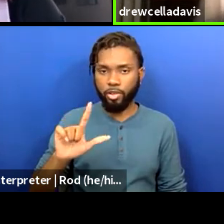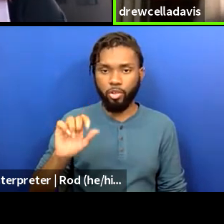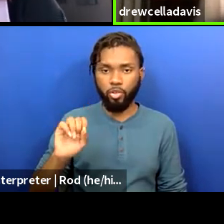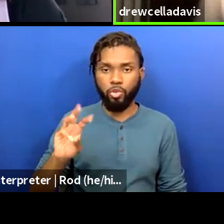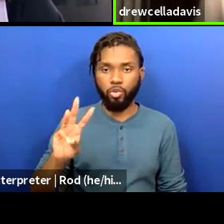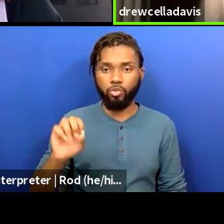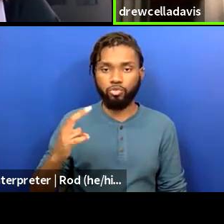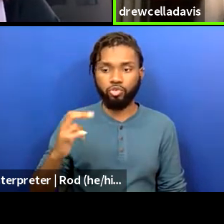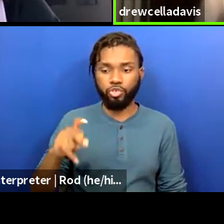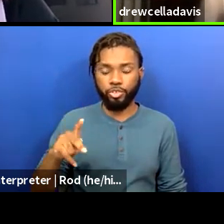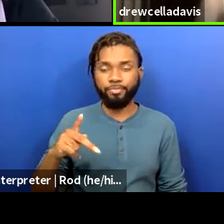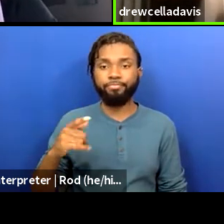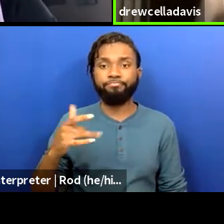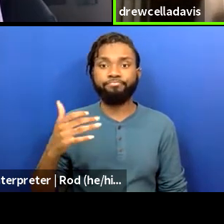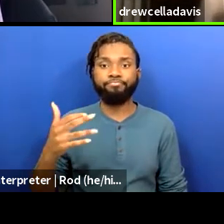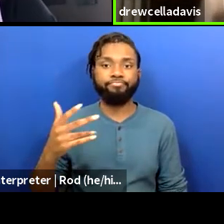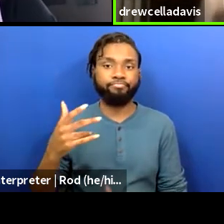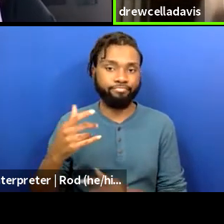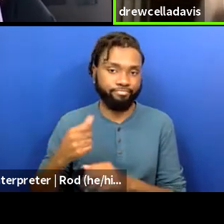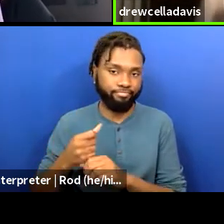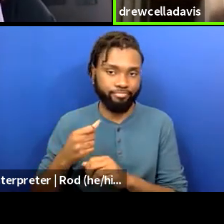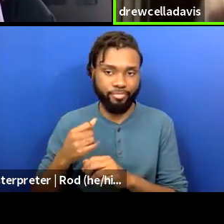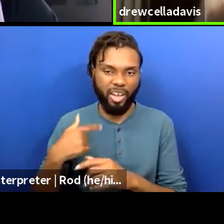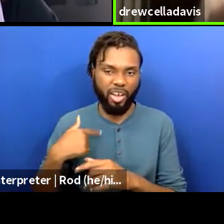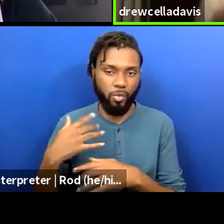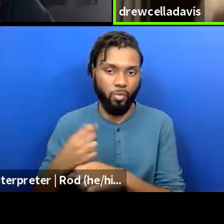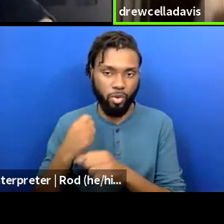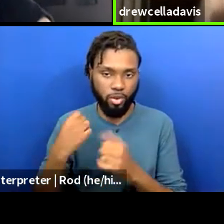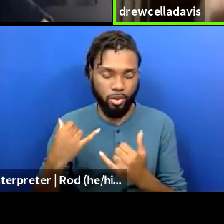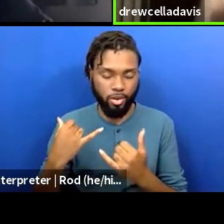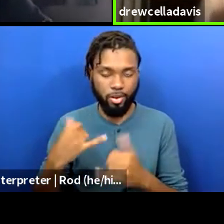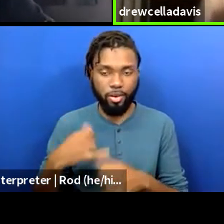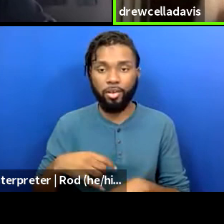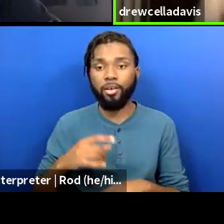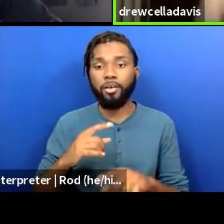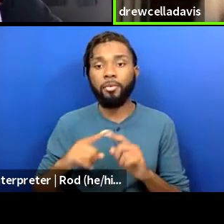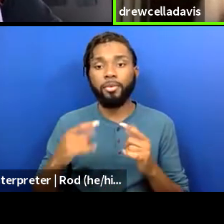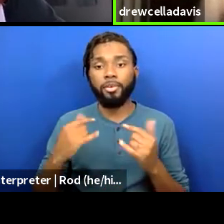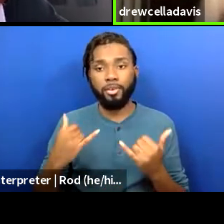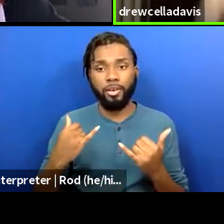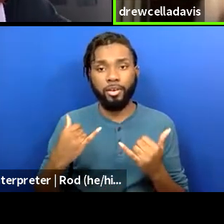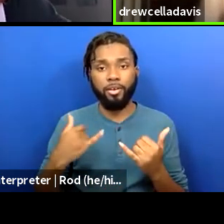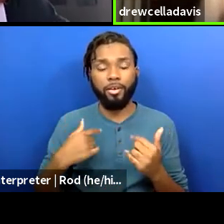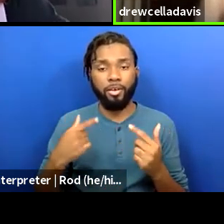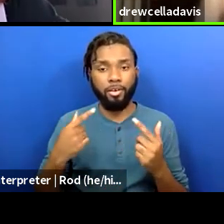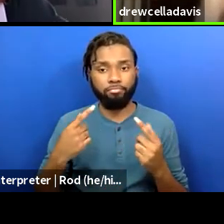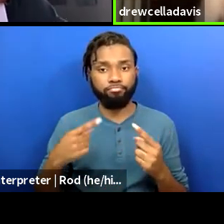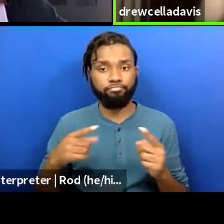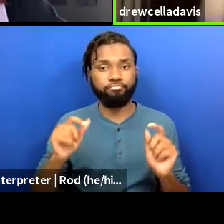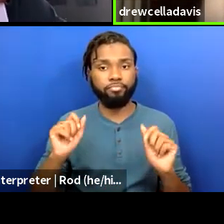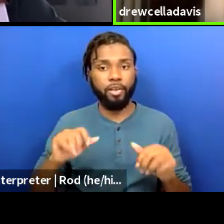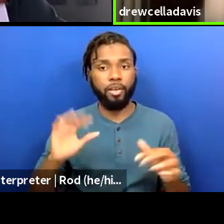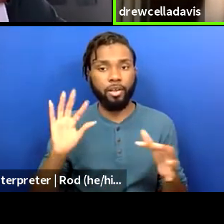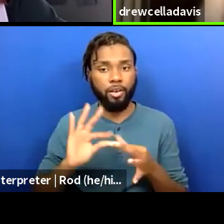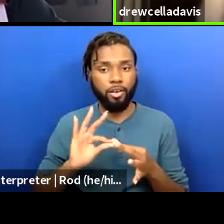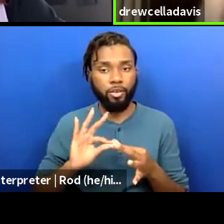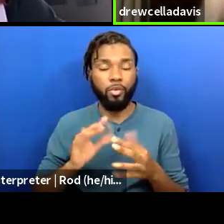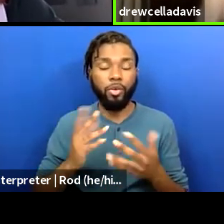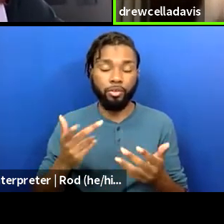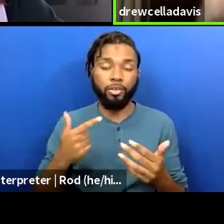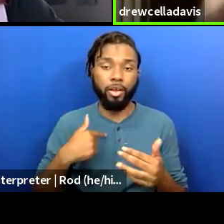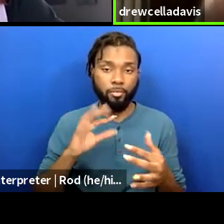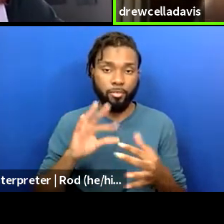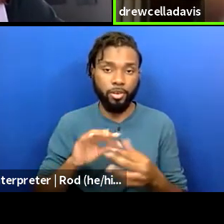I now won. So I'm kind of now getting to connect with more. Well, I'm connecting with